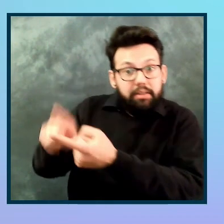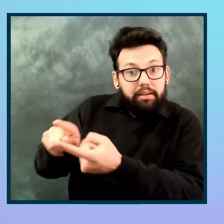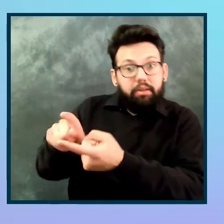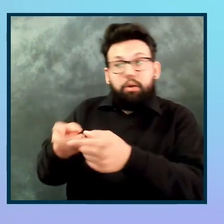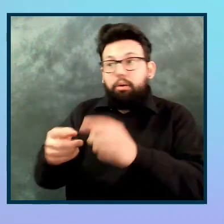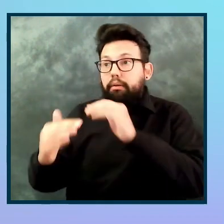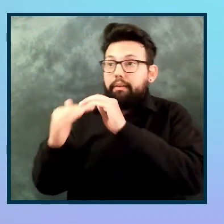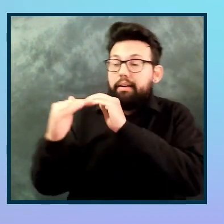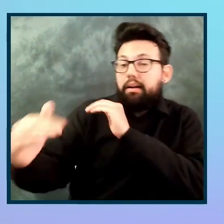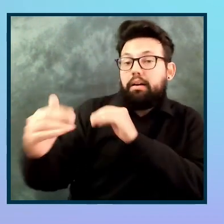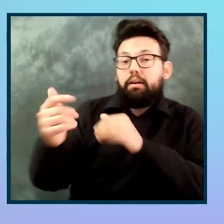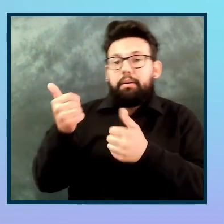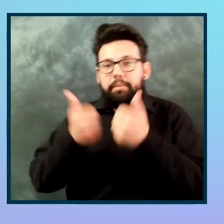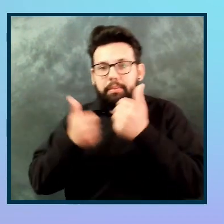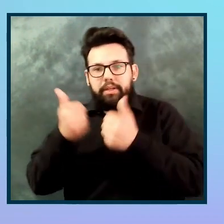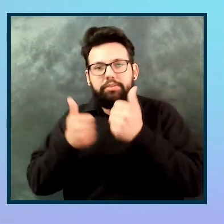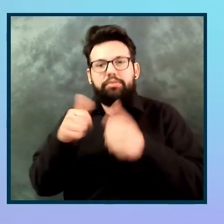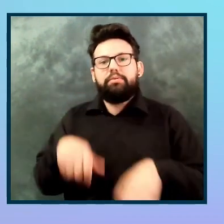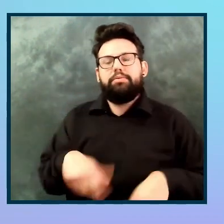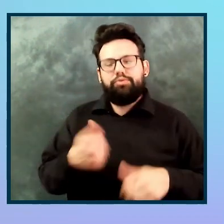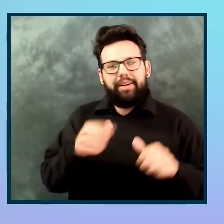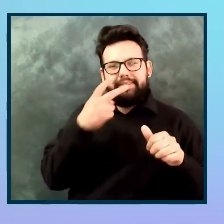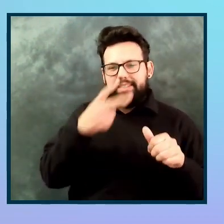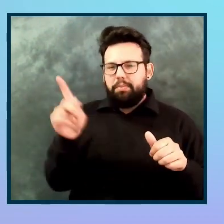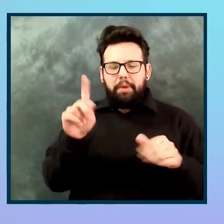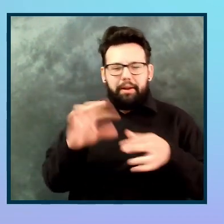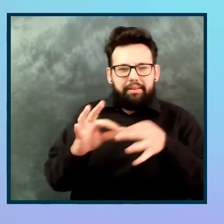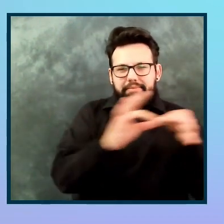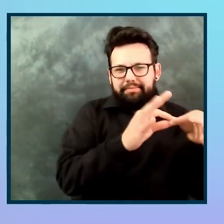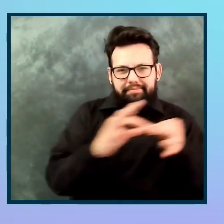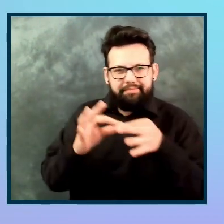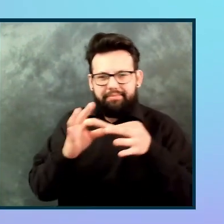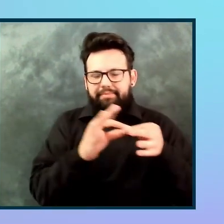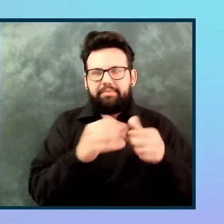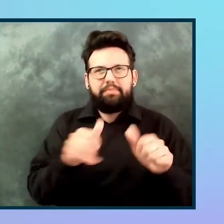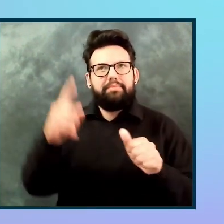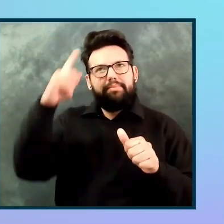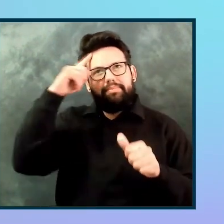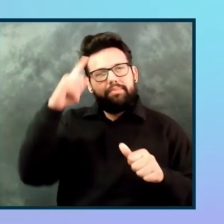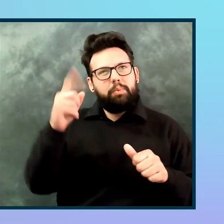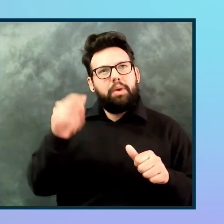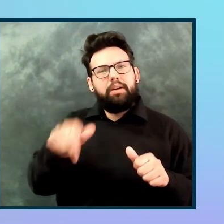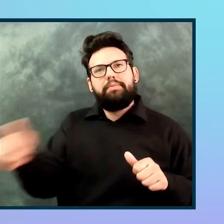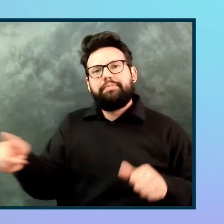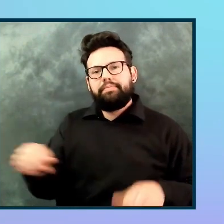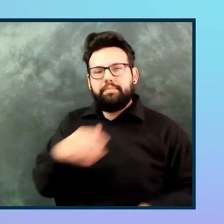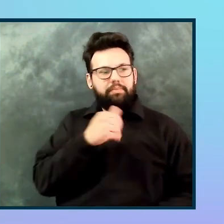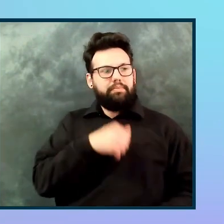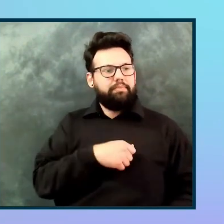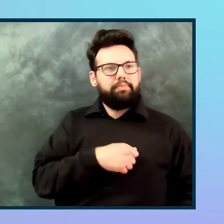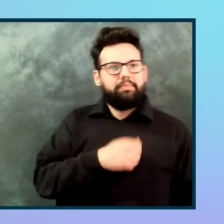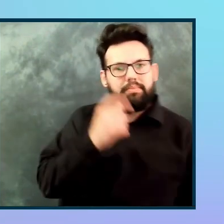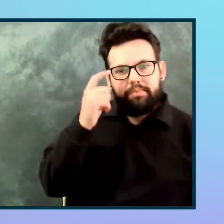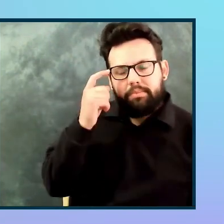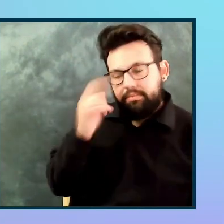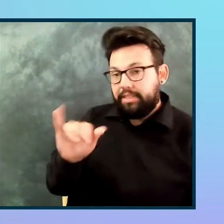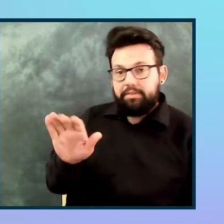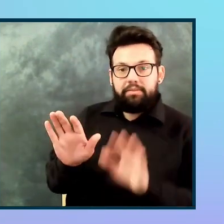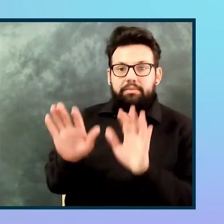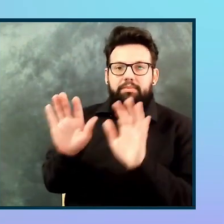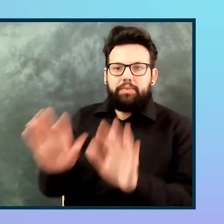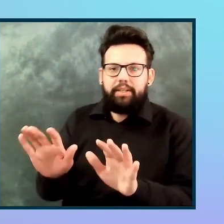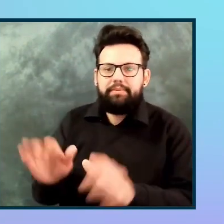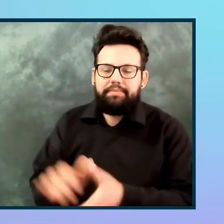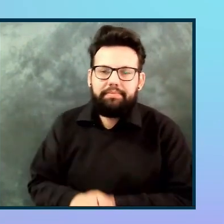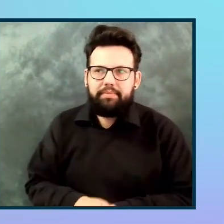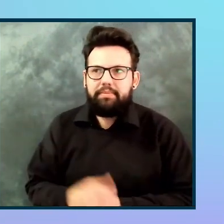coming in. Trying to think anything else off the top of my head. Yeah. Okay. That's great though. Just, getting acclimated